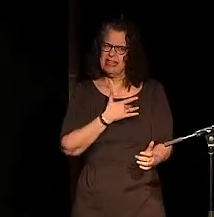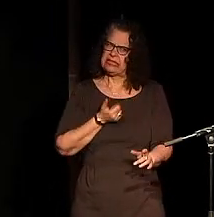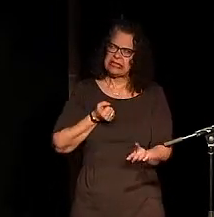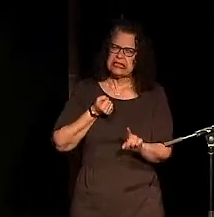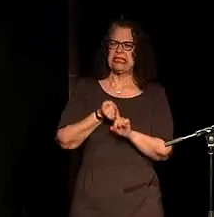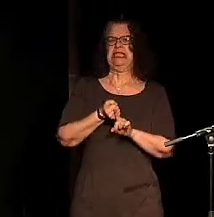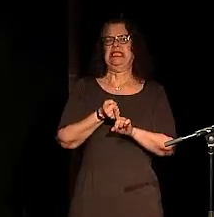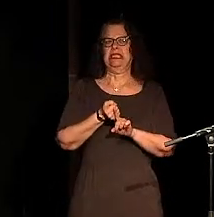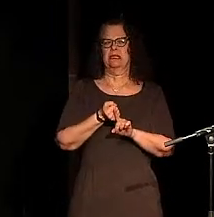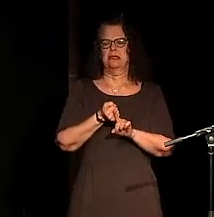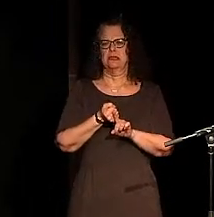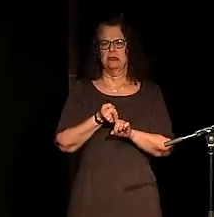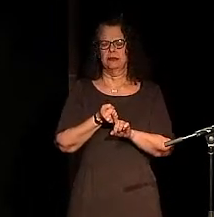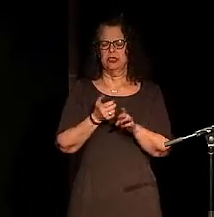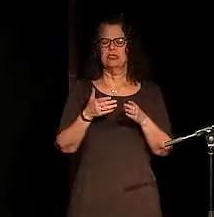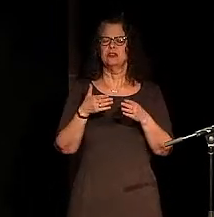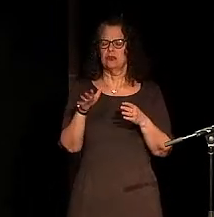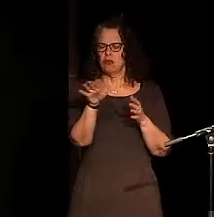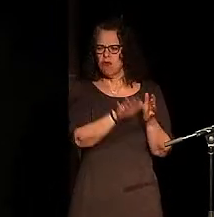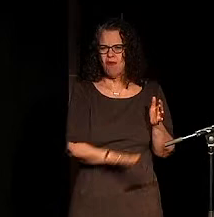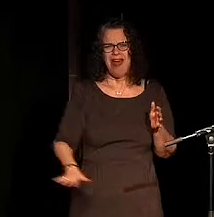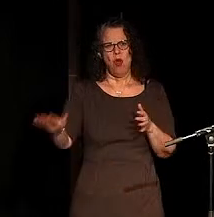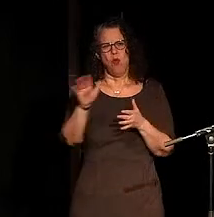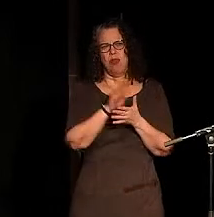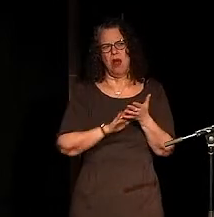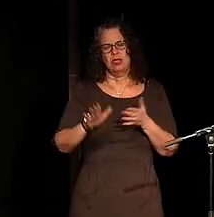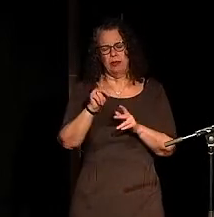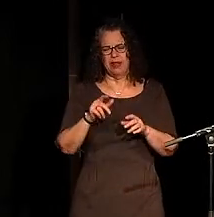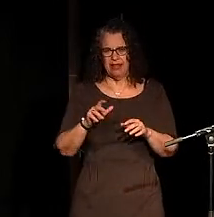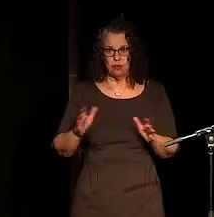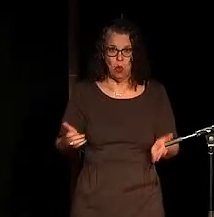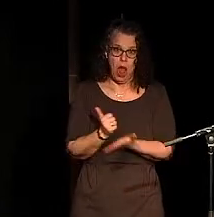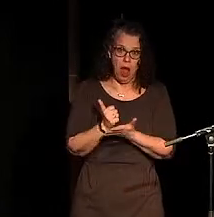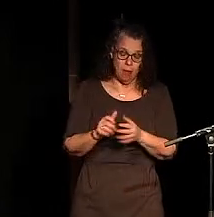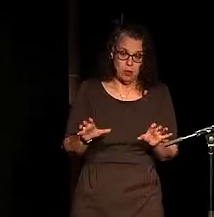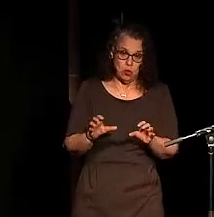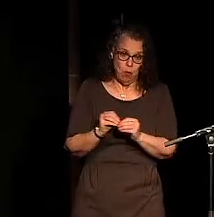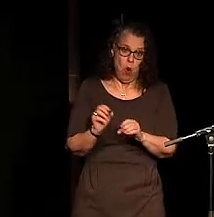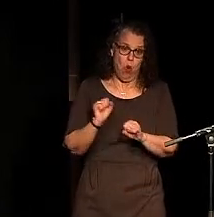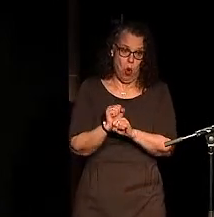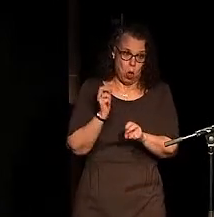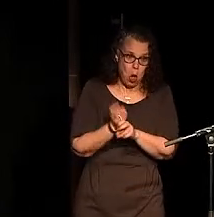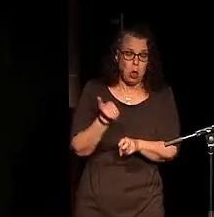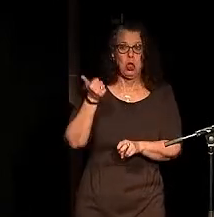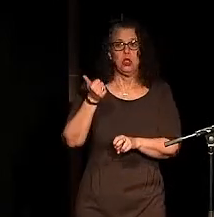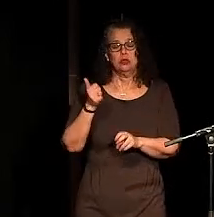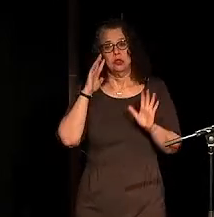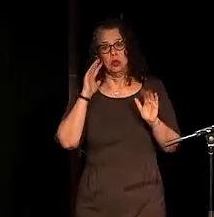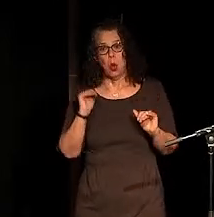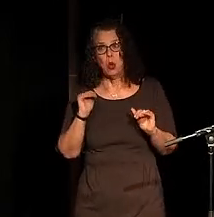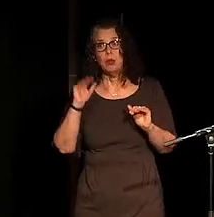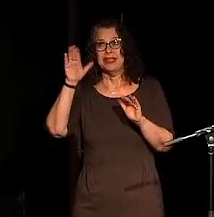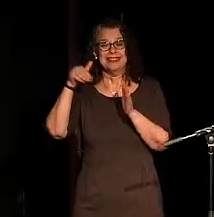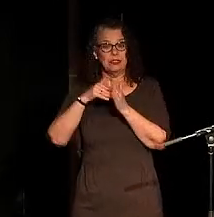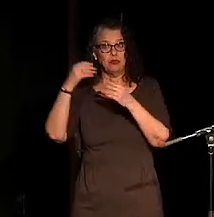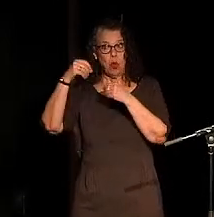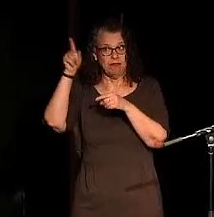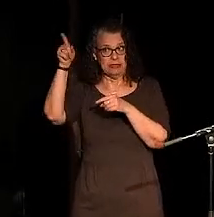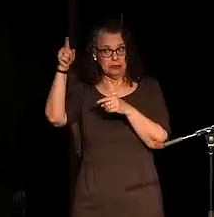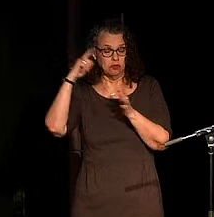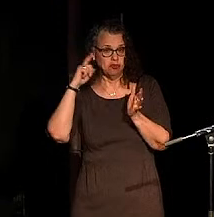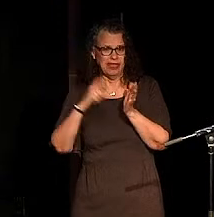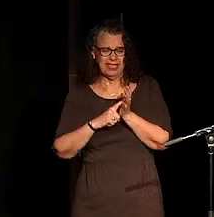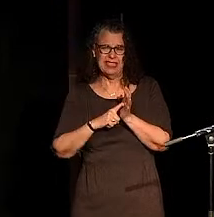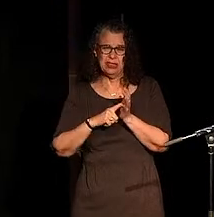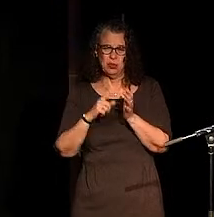across the organization, again, people have to pitch in and work hard. And so, well, let's hope this is recognized by the central office. It is some serious